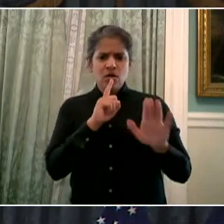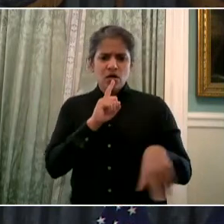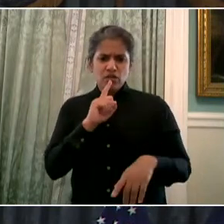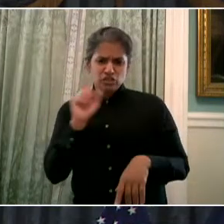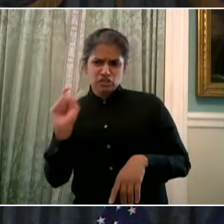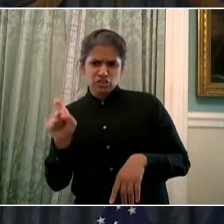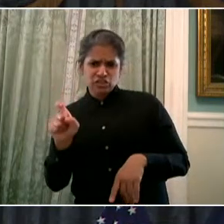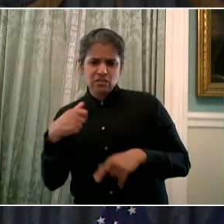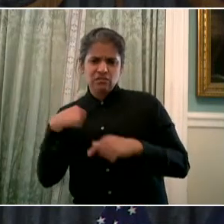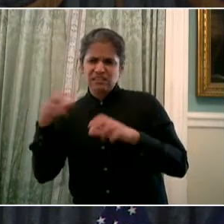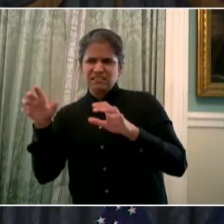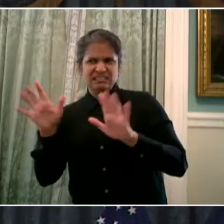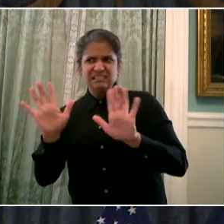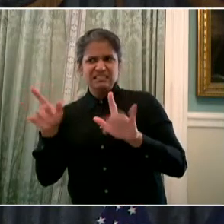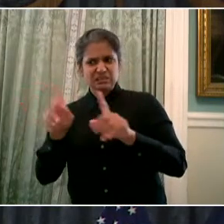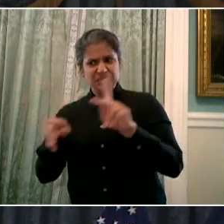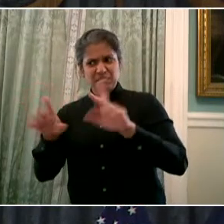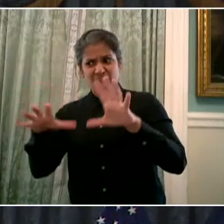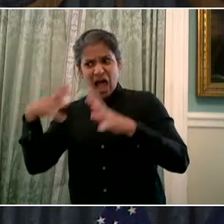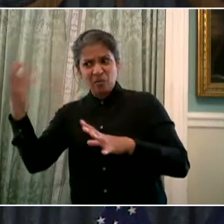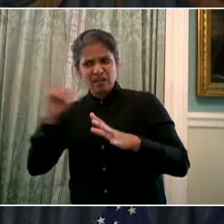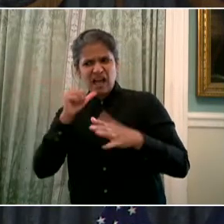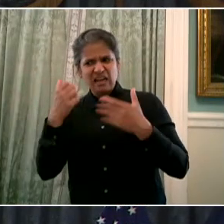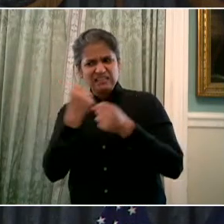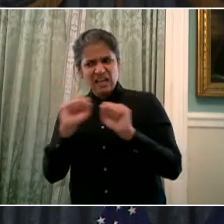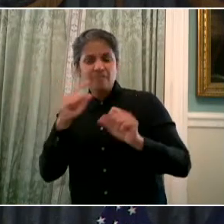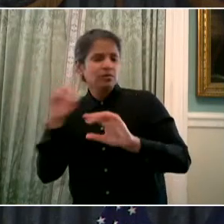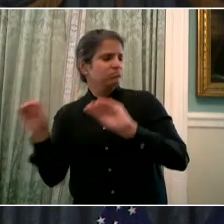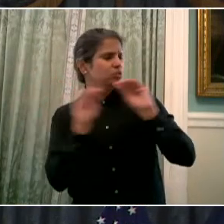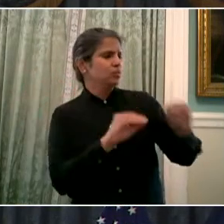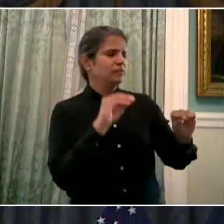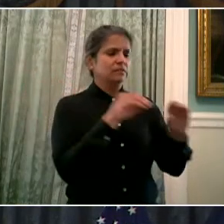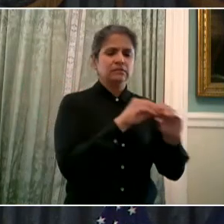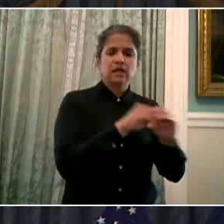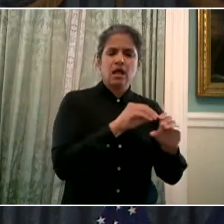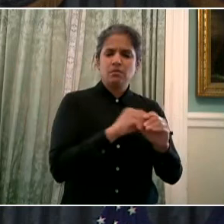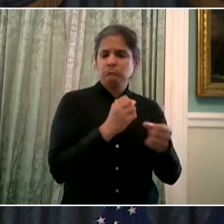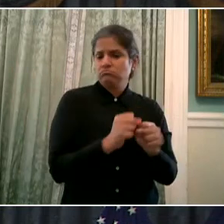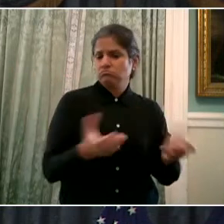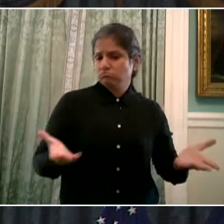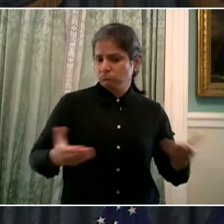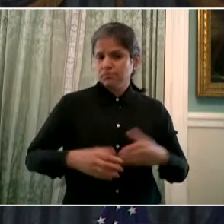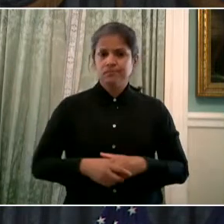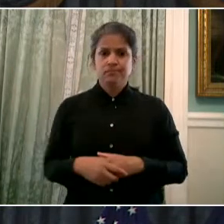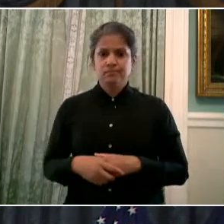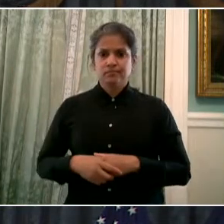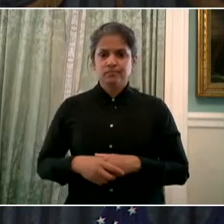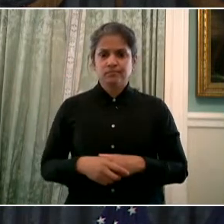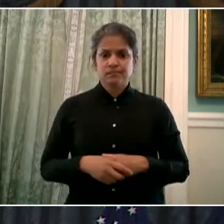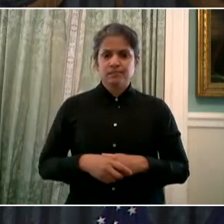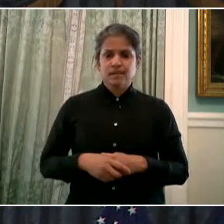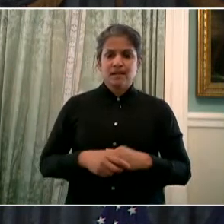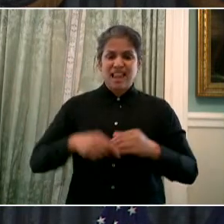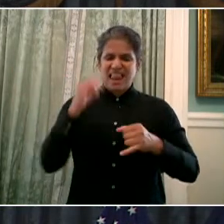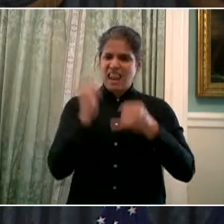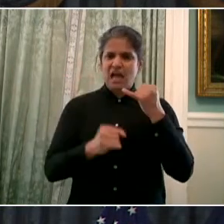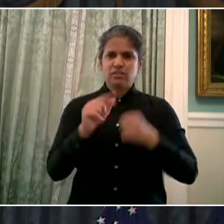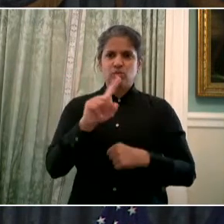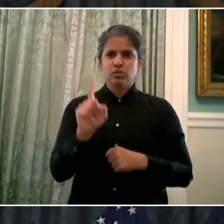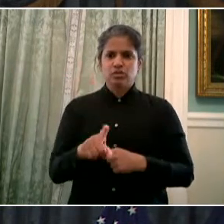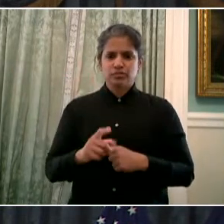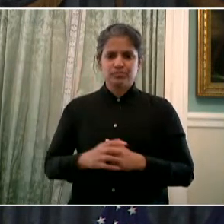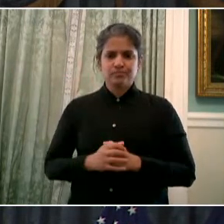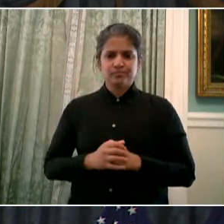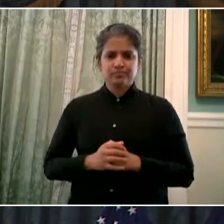altogether. And our last question comes from Beatrice in the Bronx, who asks, I'll ask this to the table, but for